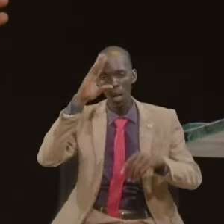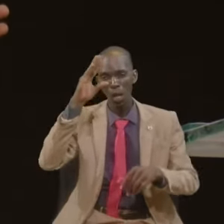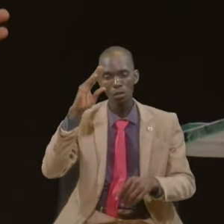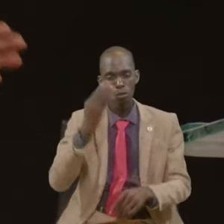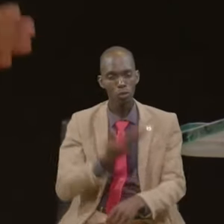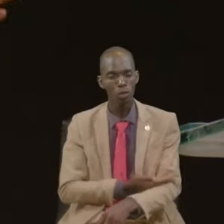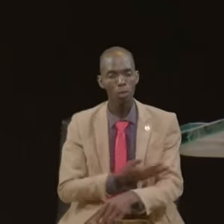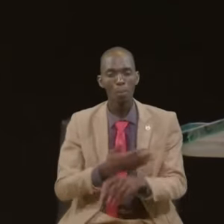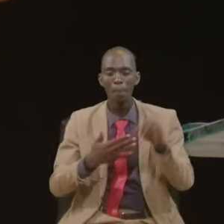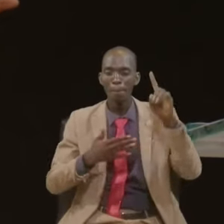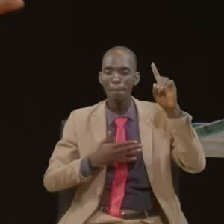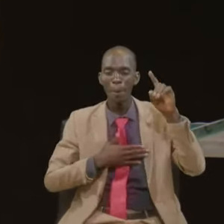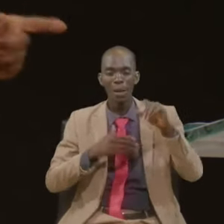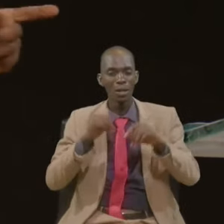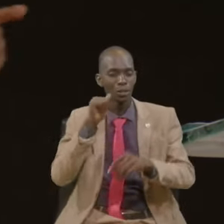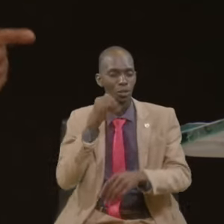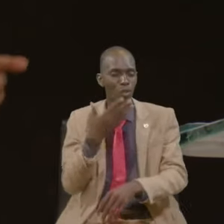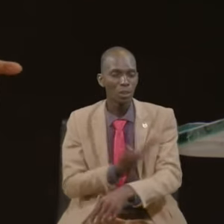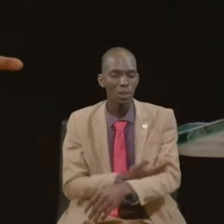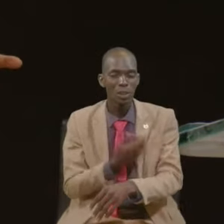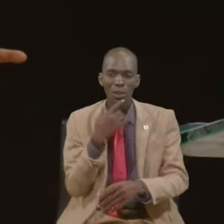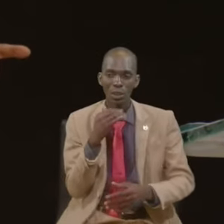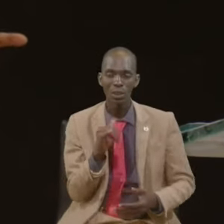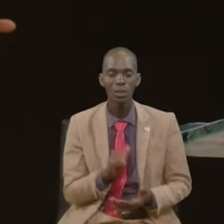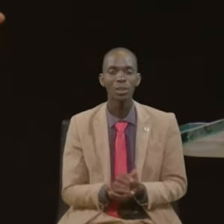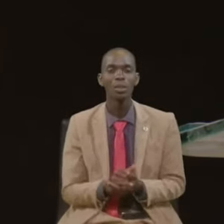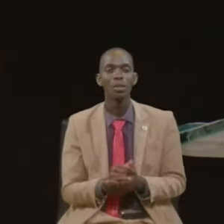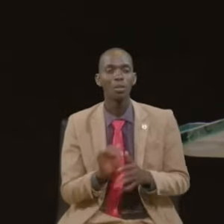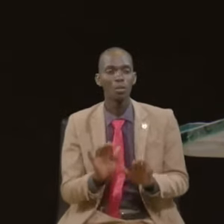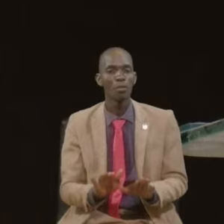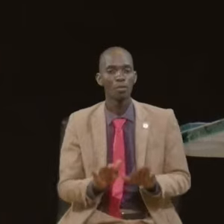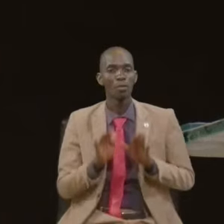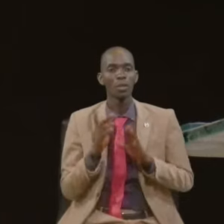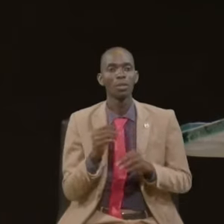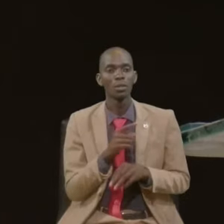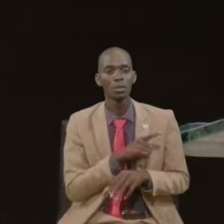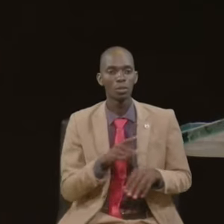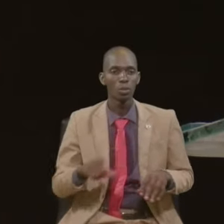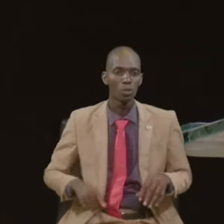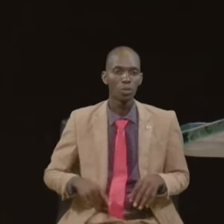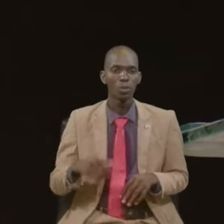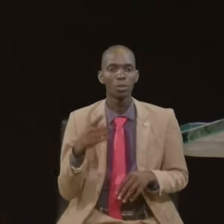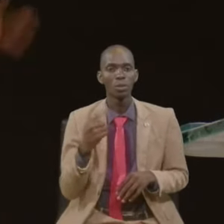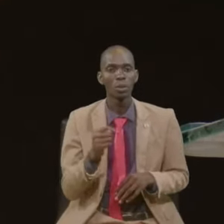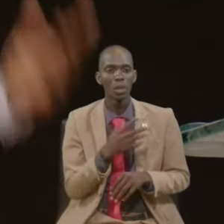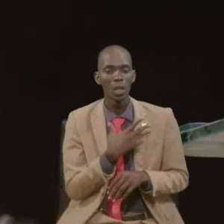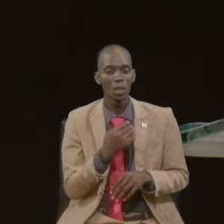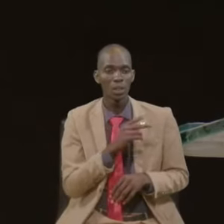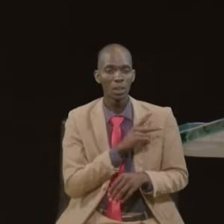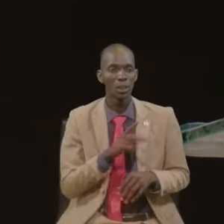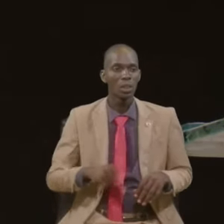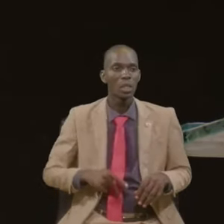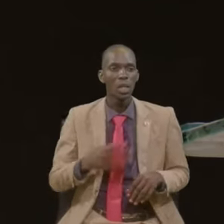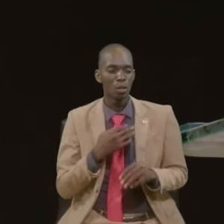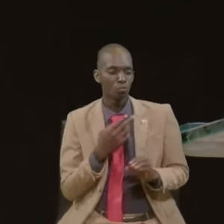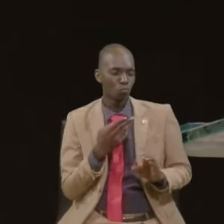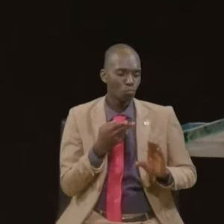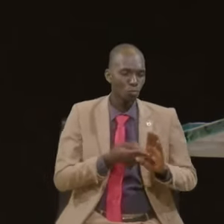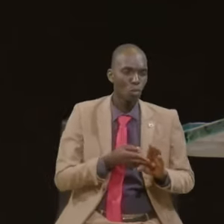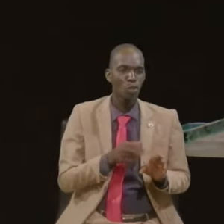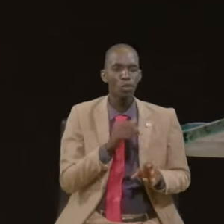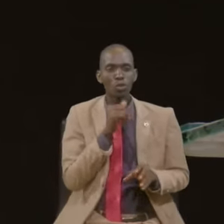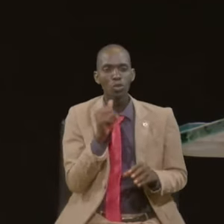thou the King and the Lord and the King, and meddle not with them that